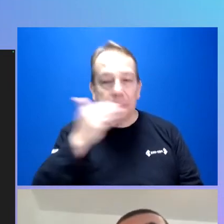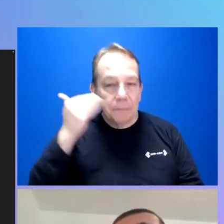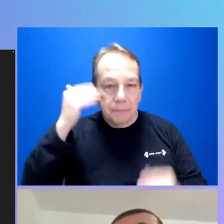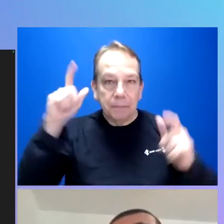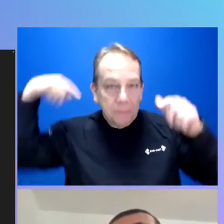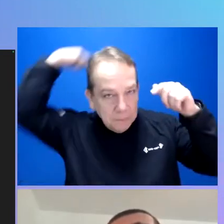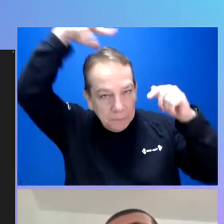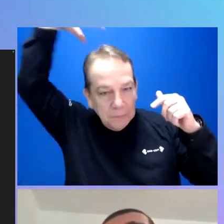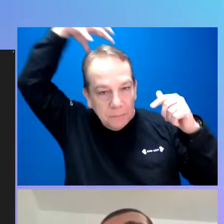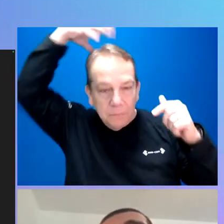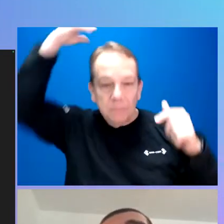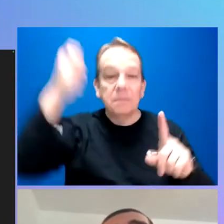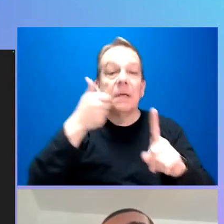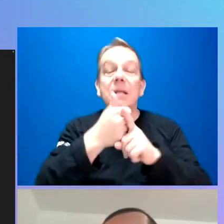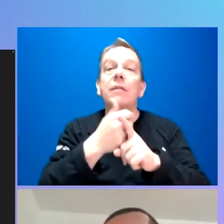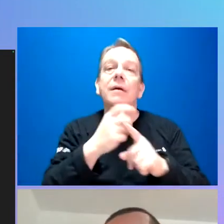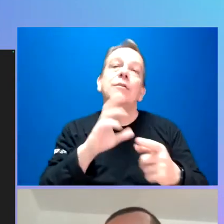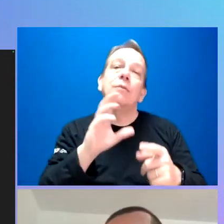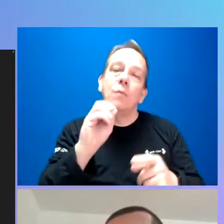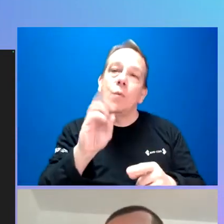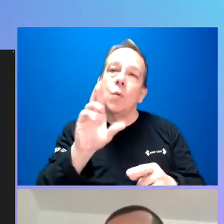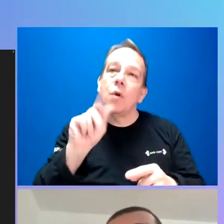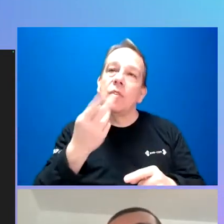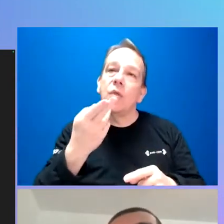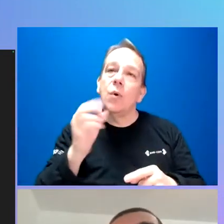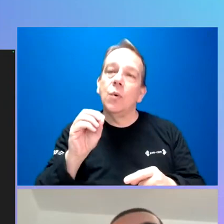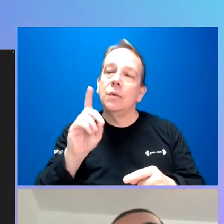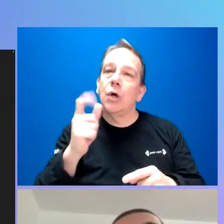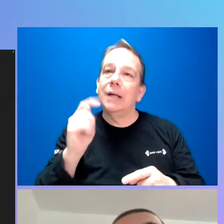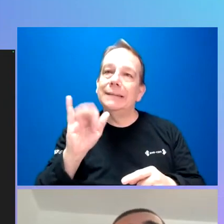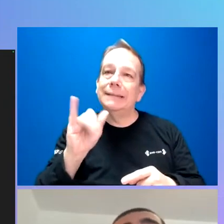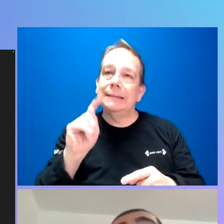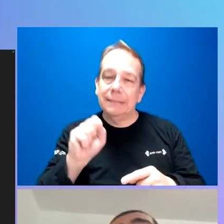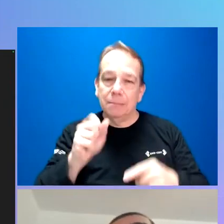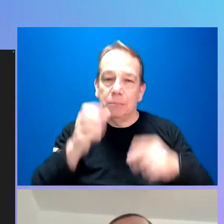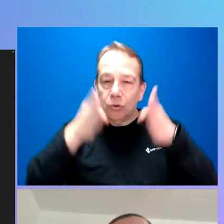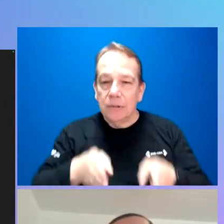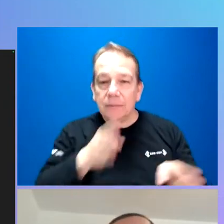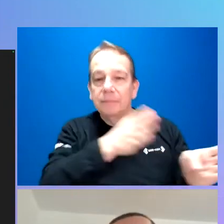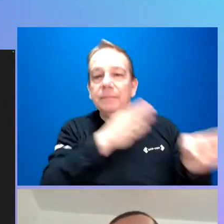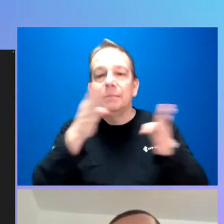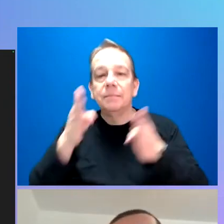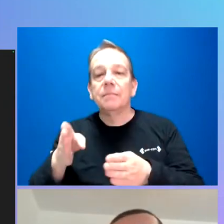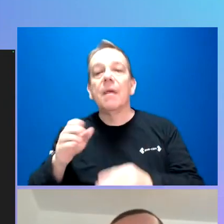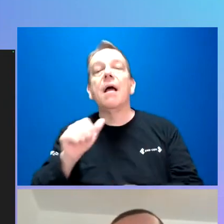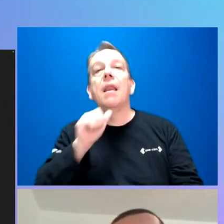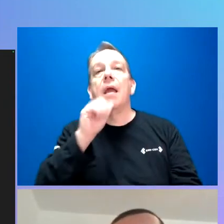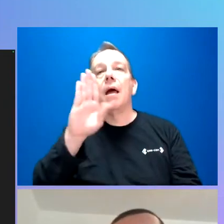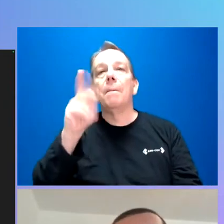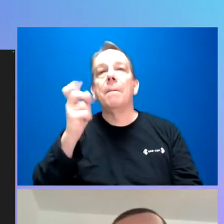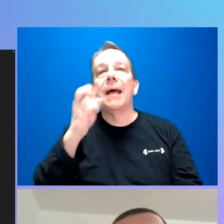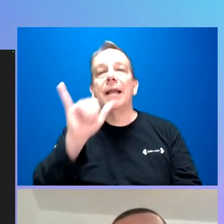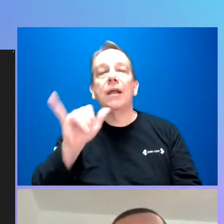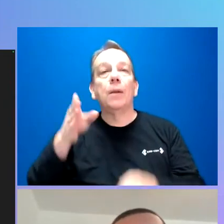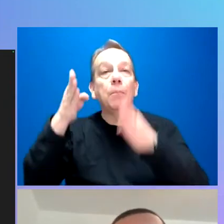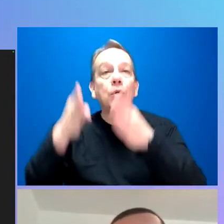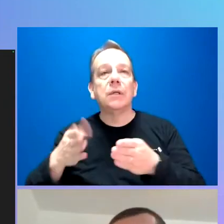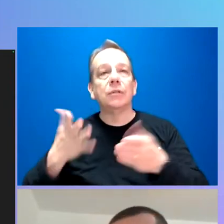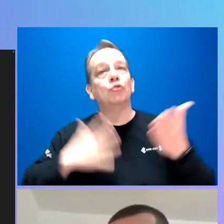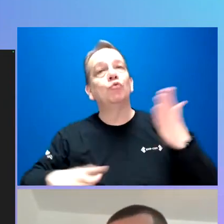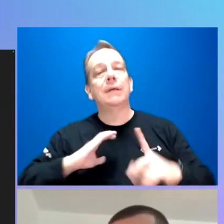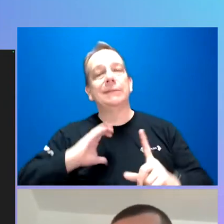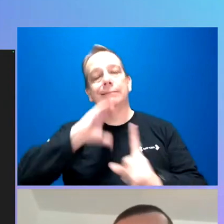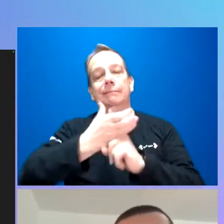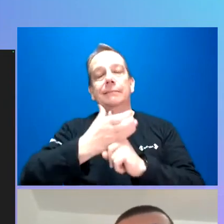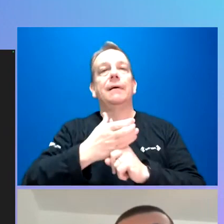an orthodontist. And on the right, you have a non-binary person who's dressed up as a ghost for